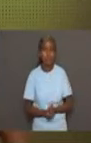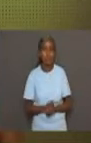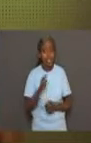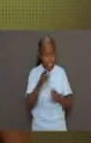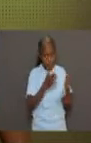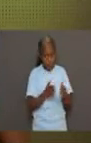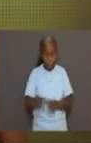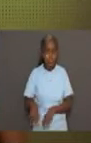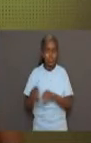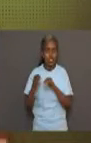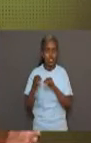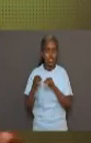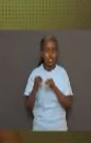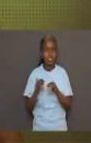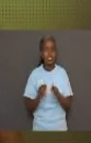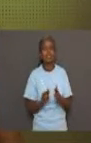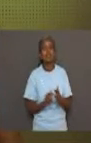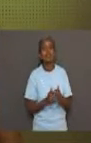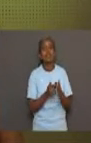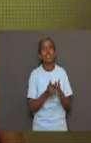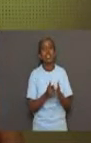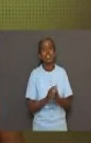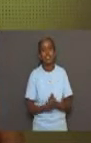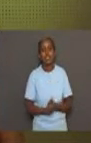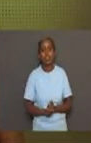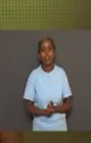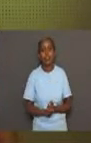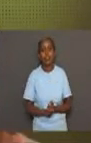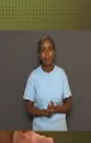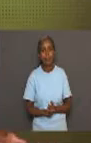Are you ready, students? Let us begin.